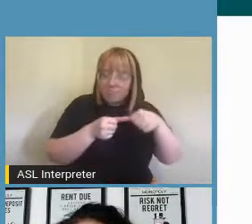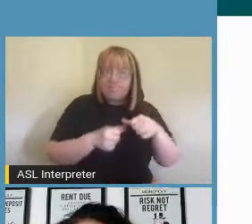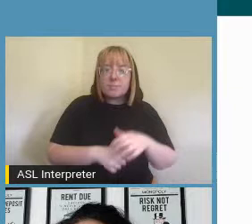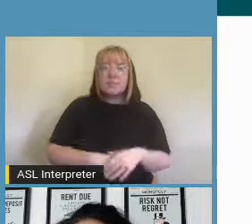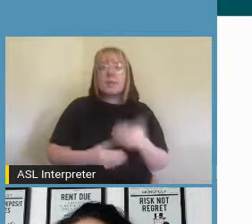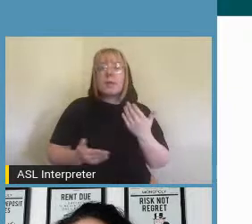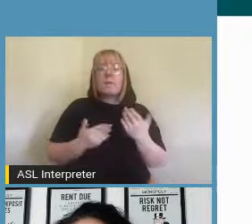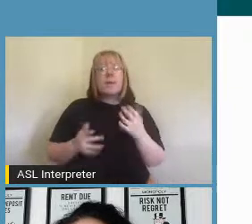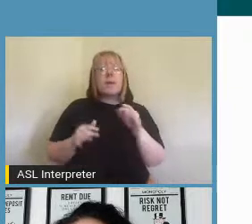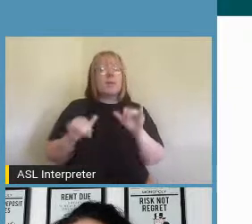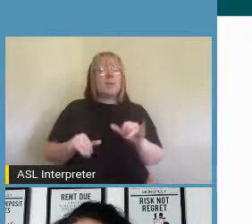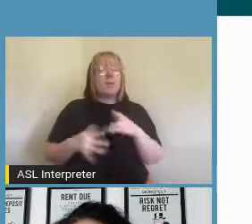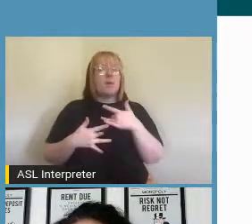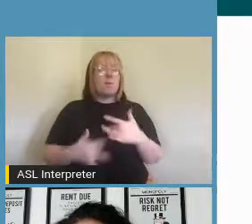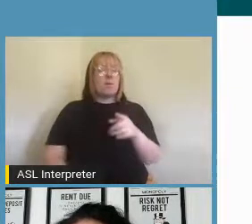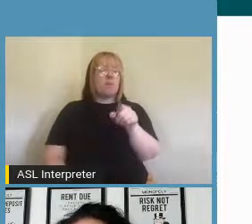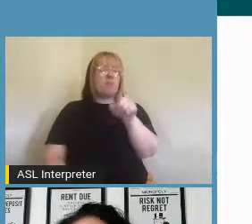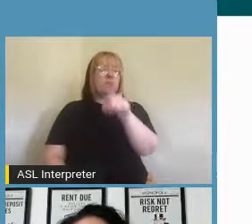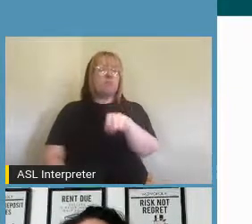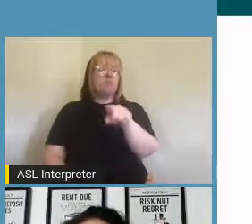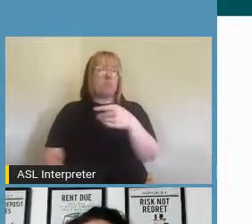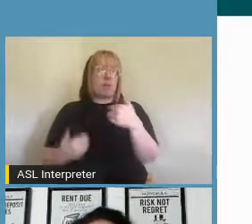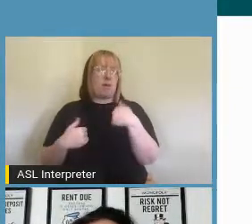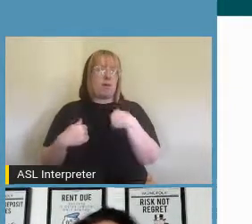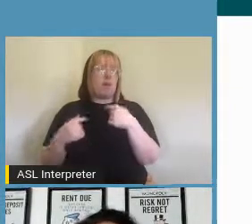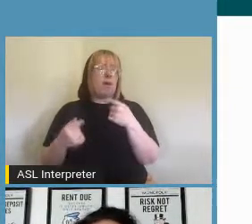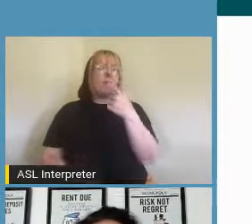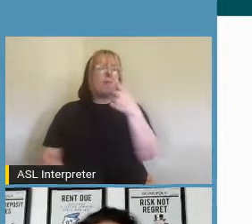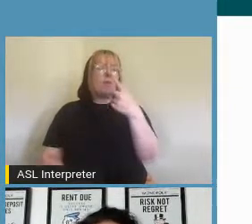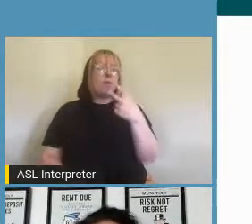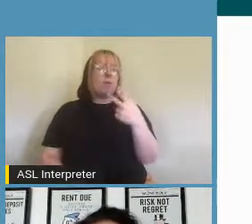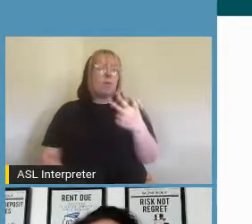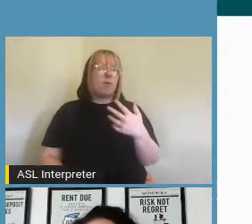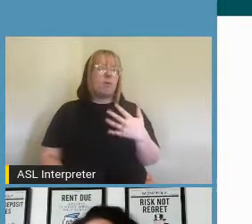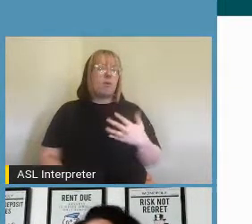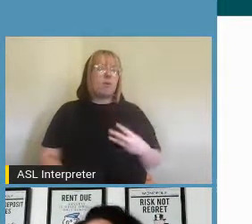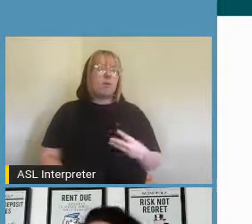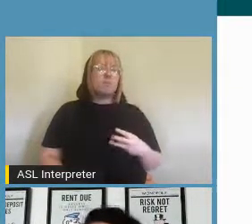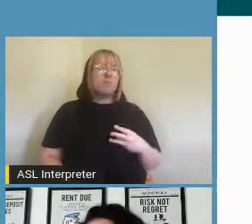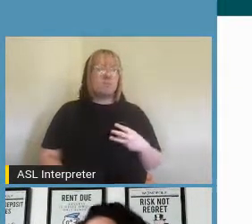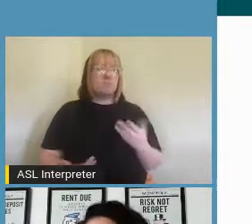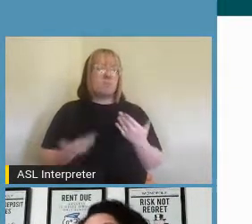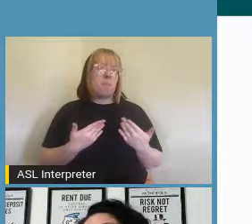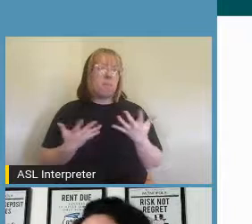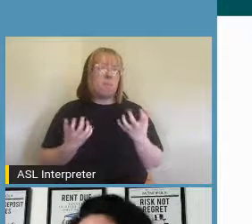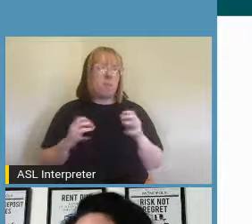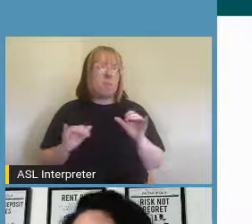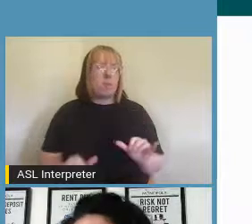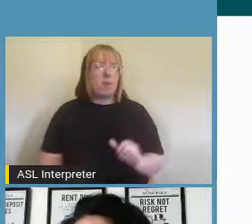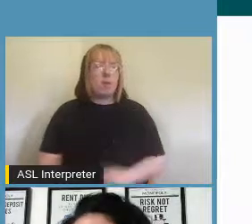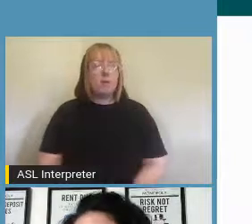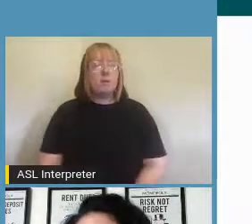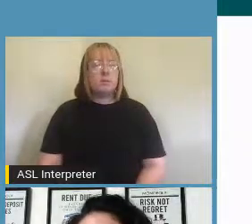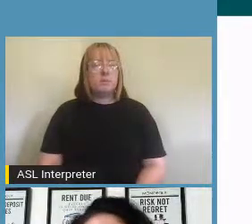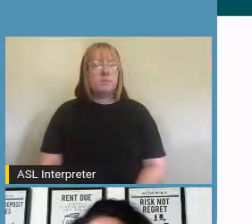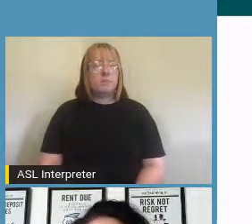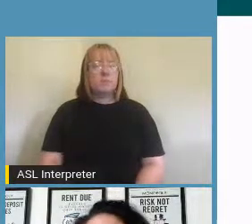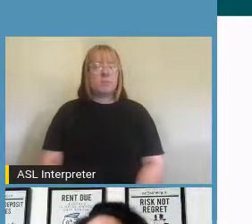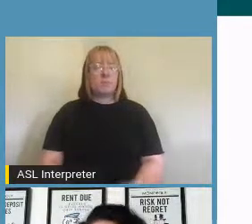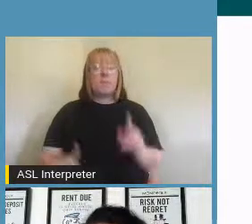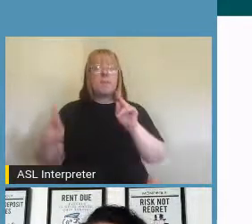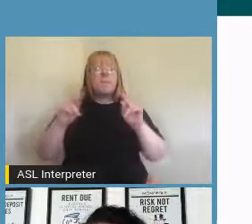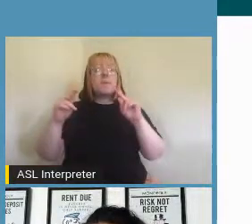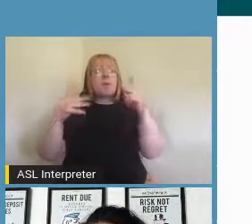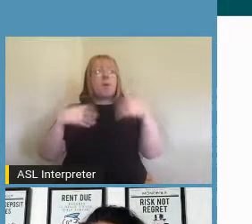want to have in your plan, especially if this is involving folks outside of yourself, right? If you